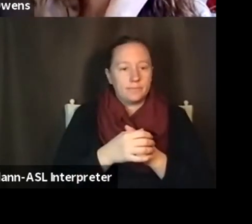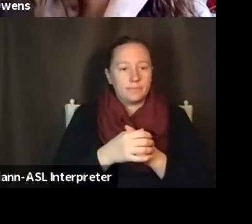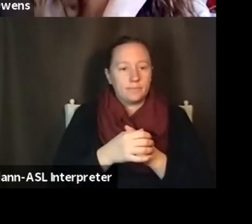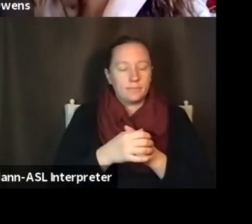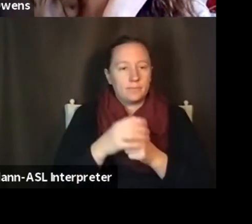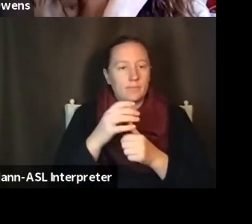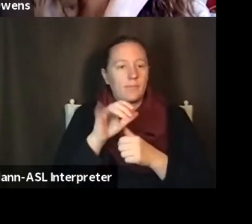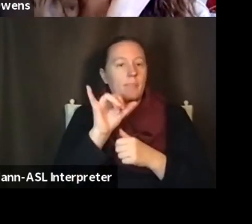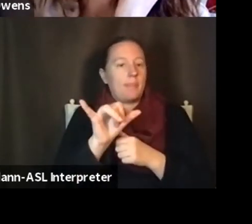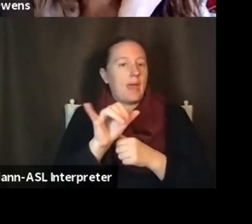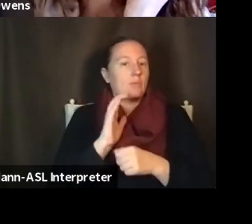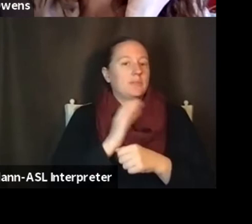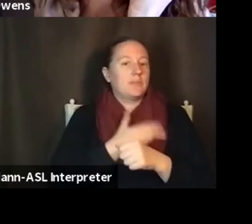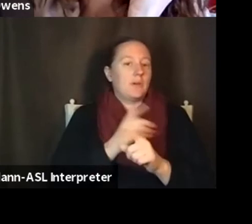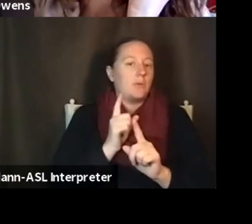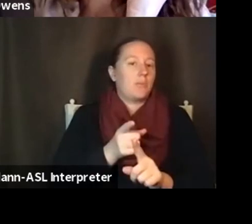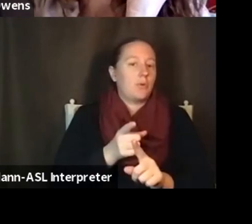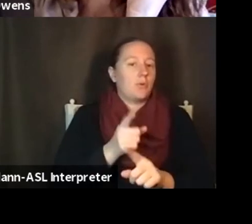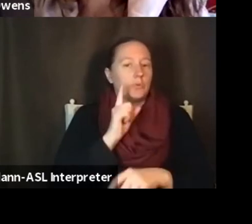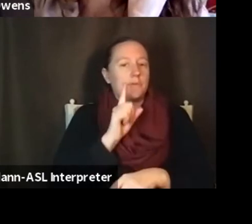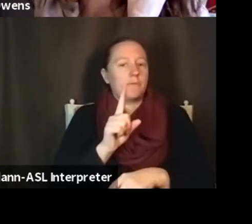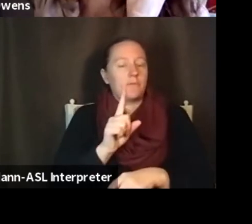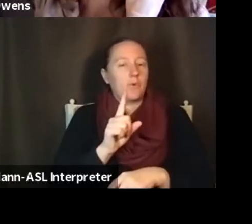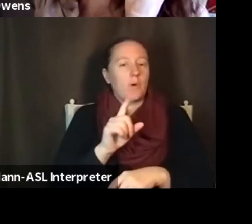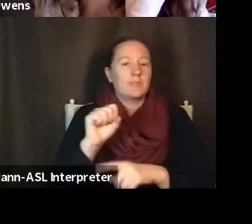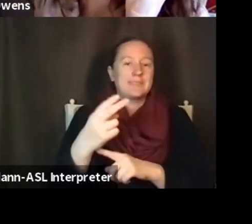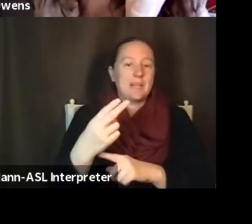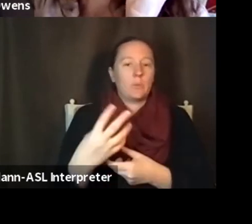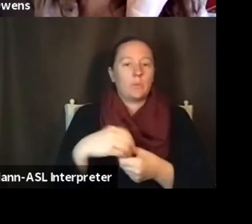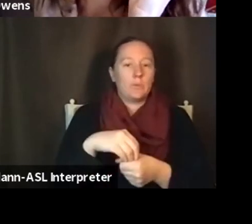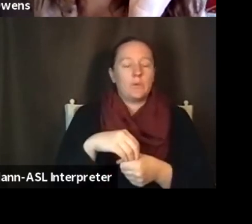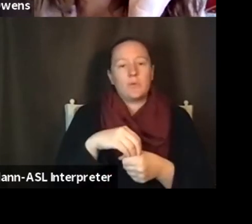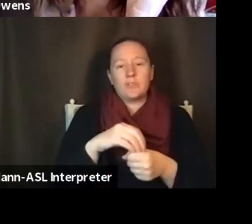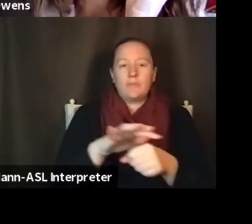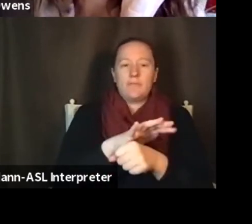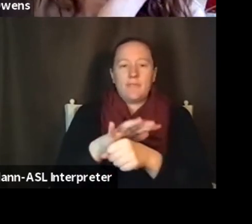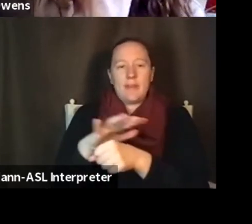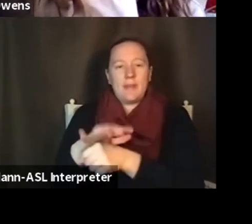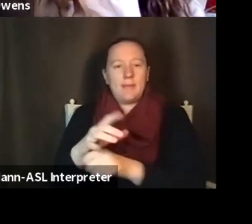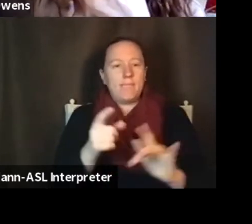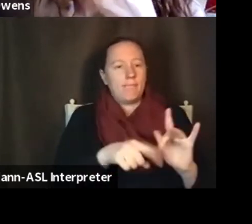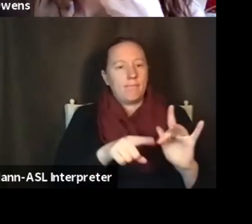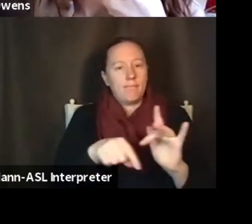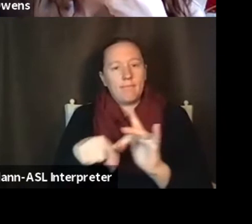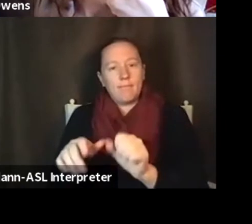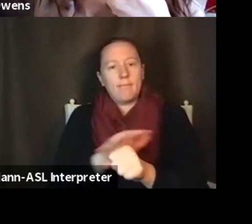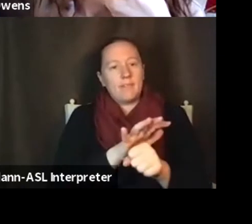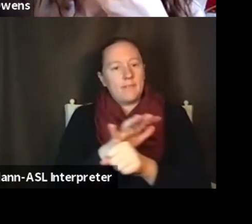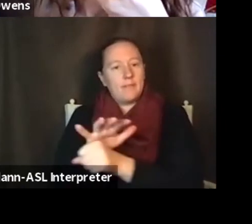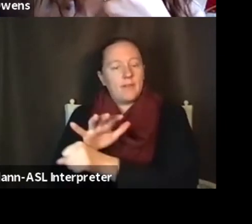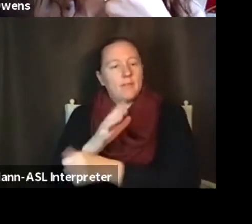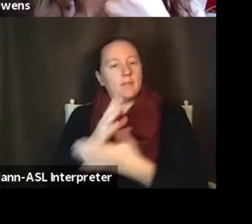so that was sort of our approach to the stakeholder engagement, was to plug some of those gaps that some of these other